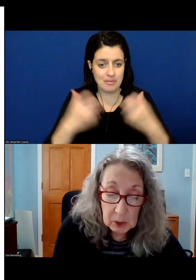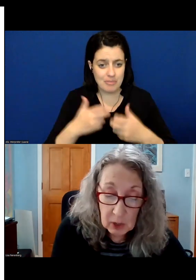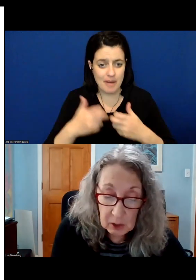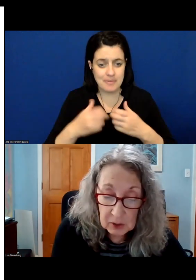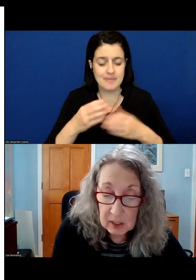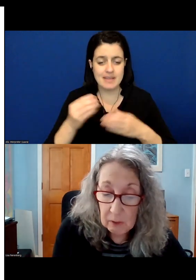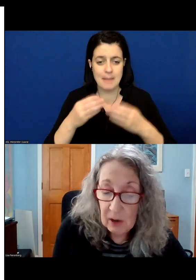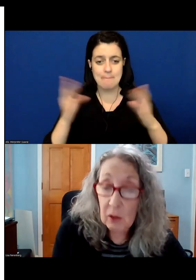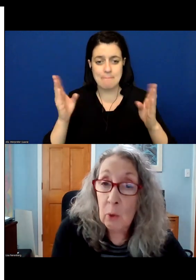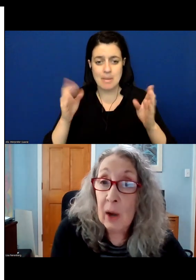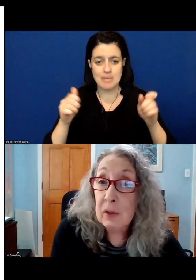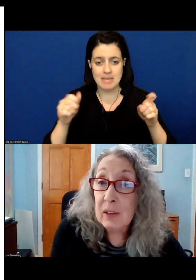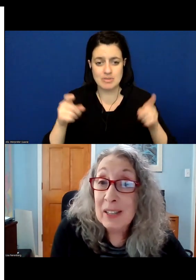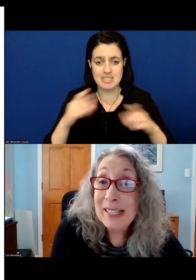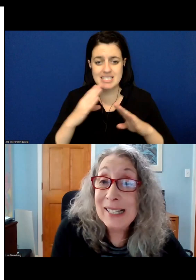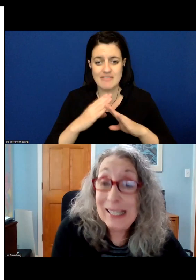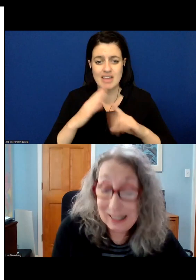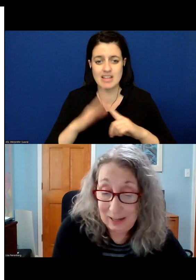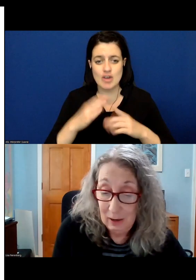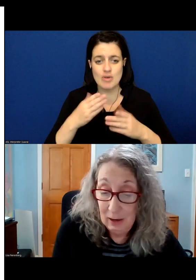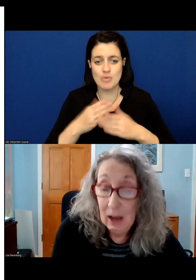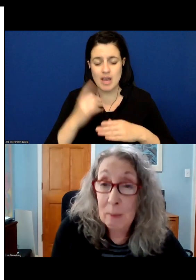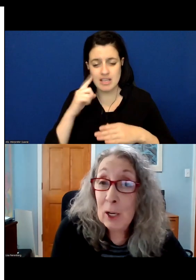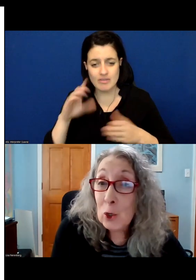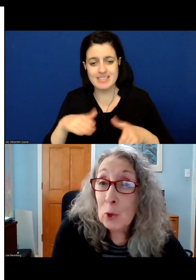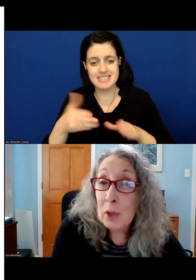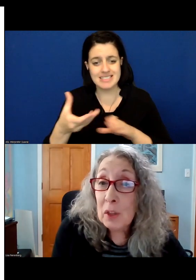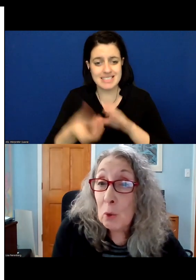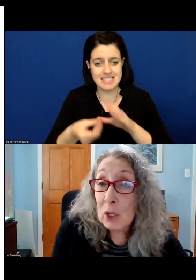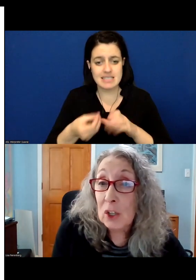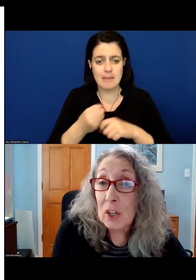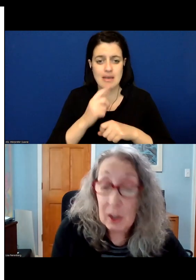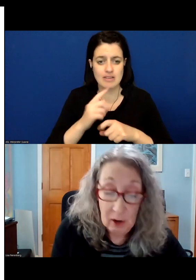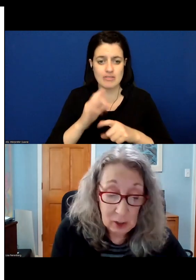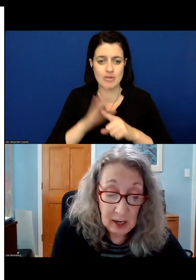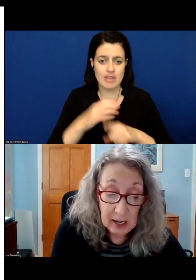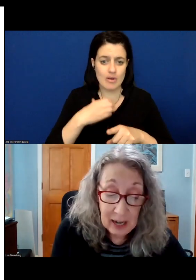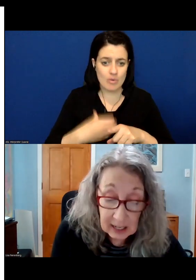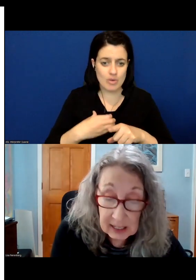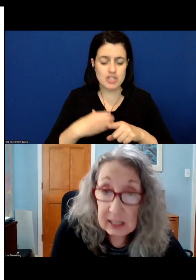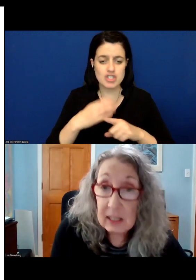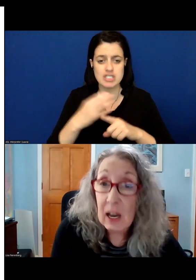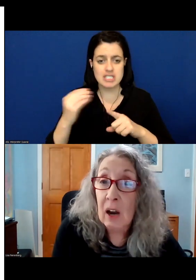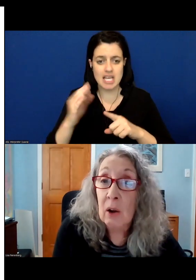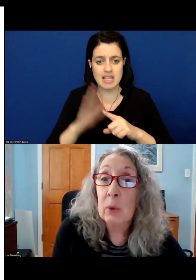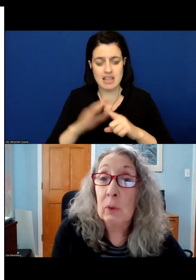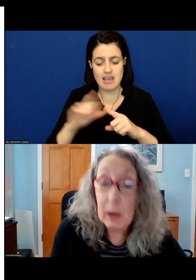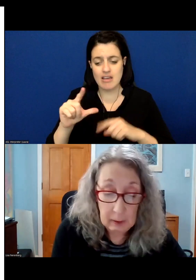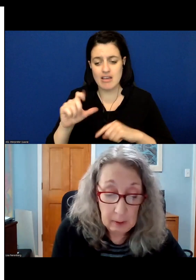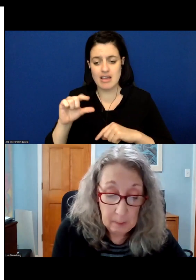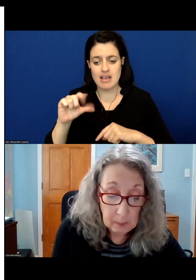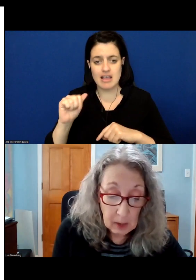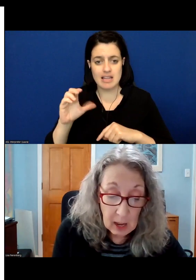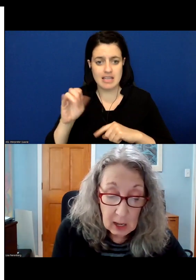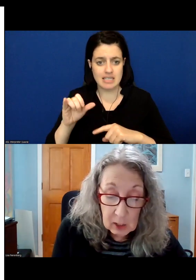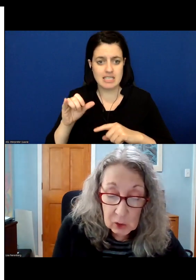public administrators, it's defending the rights of the deceased, making sure that their wishes and their legacies are